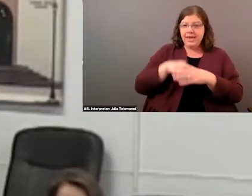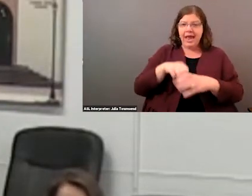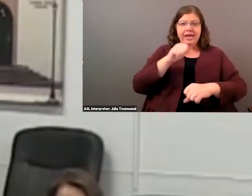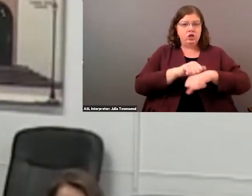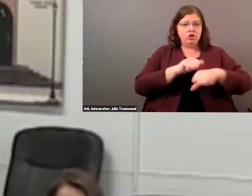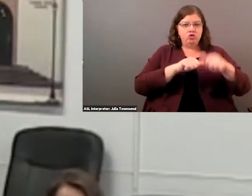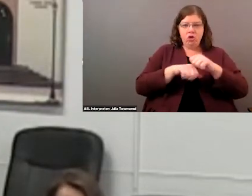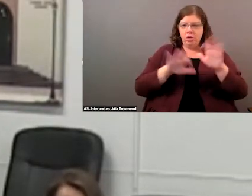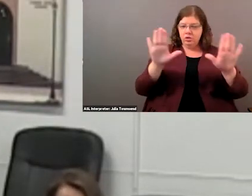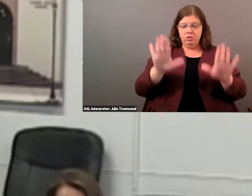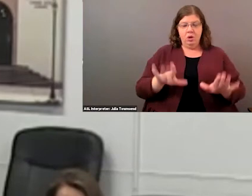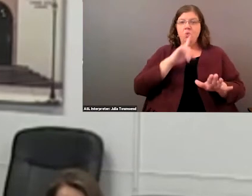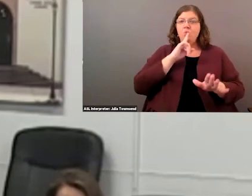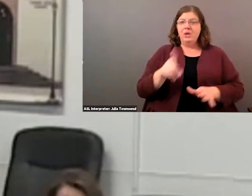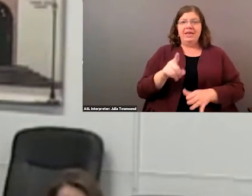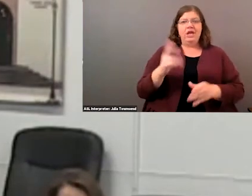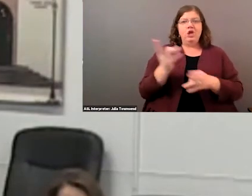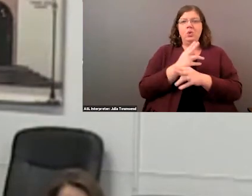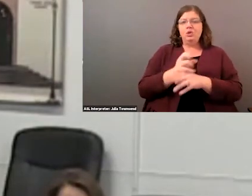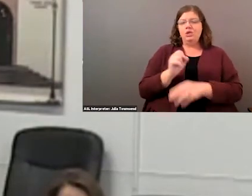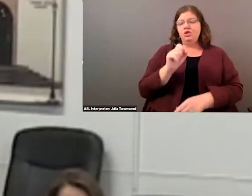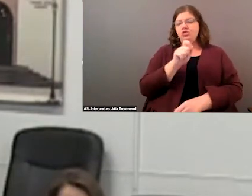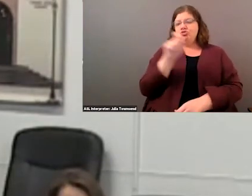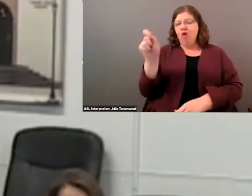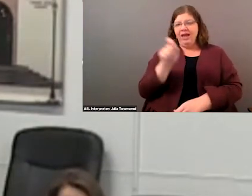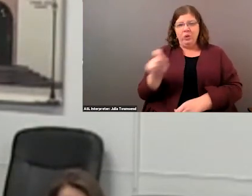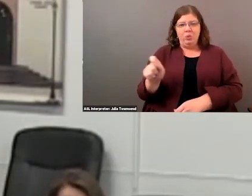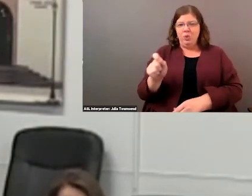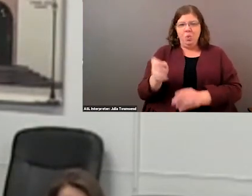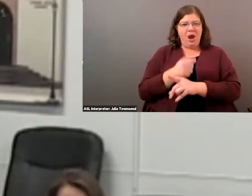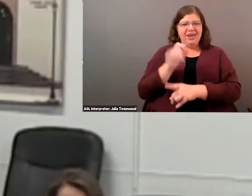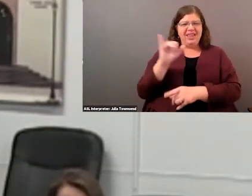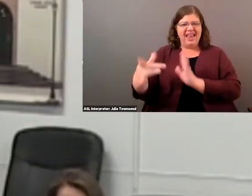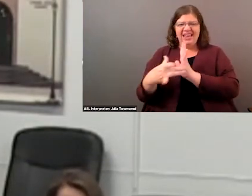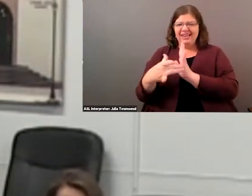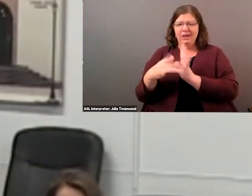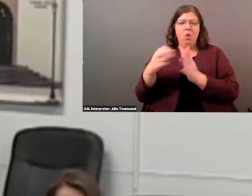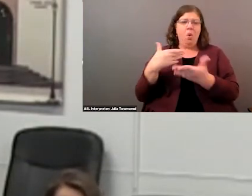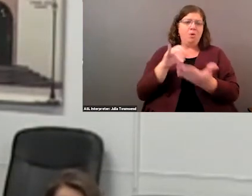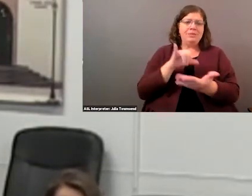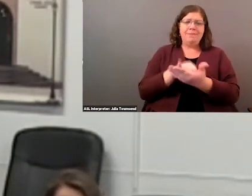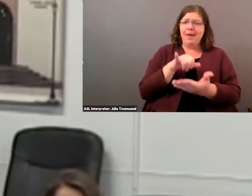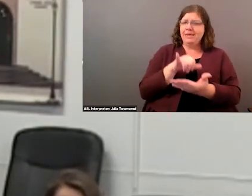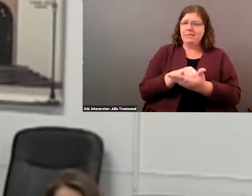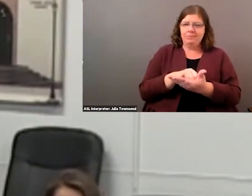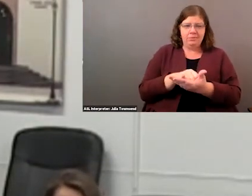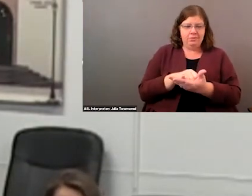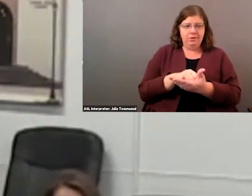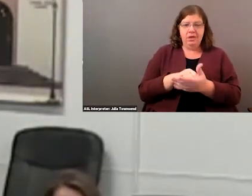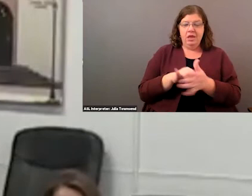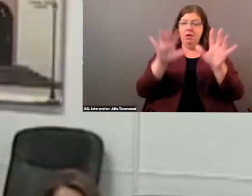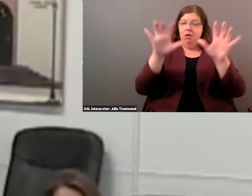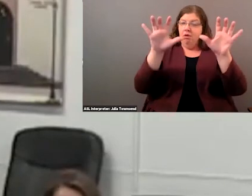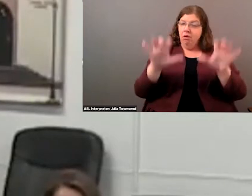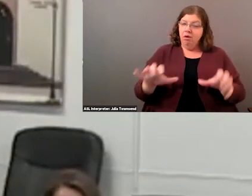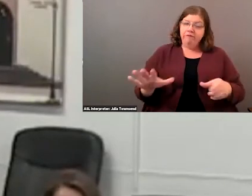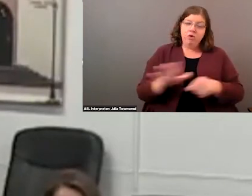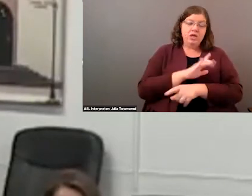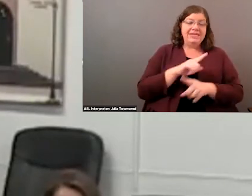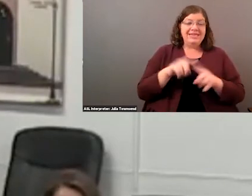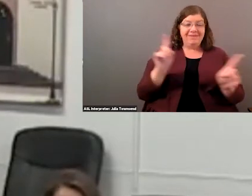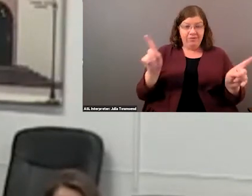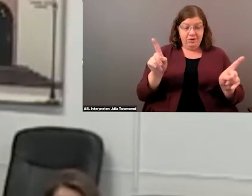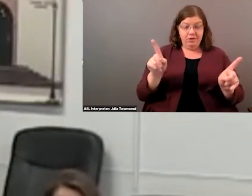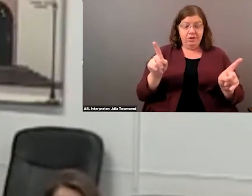near impossible. And so, but what you'll notice in the new job description is a very intentional and pretty heavy focus on